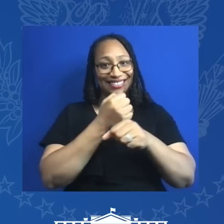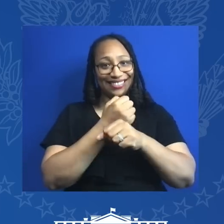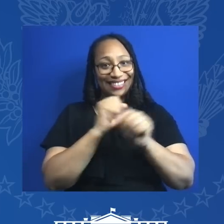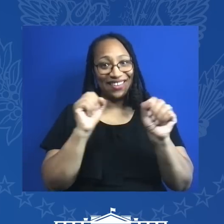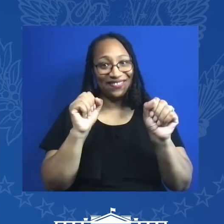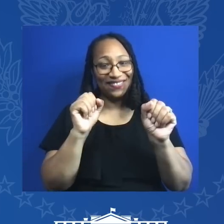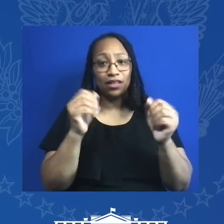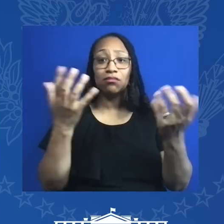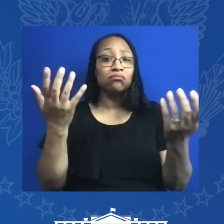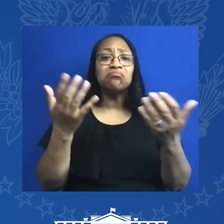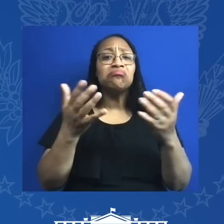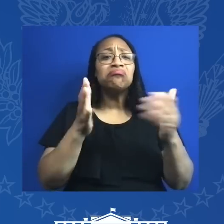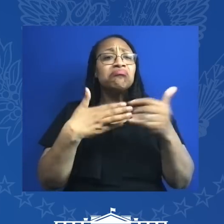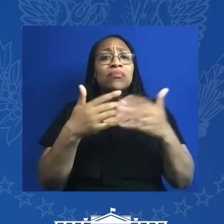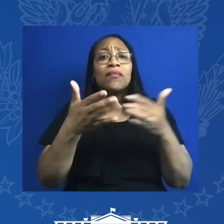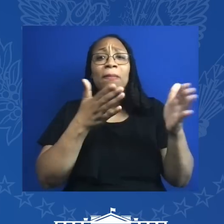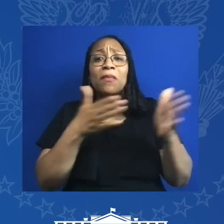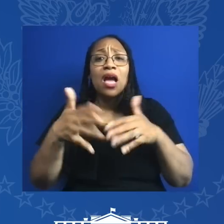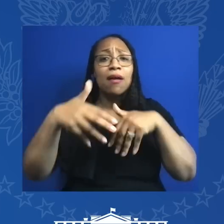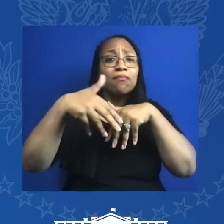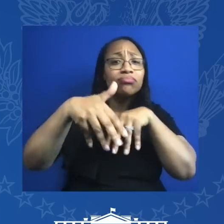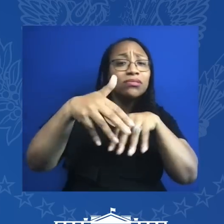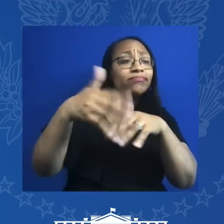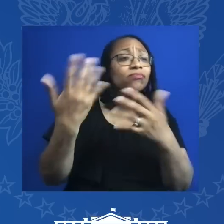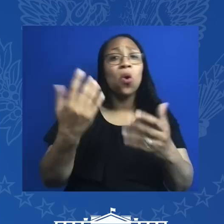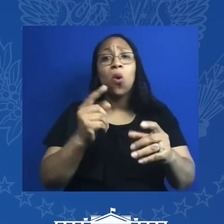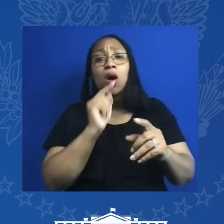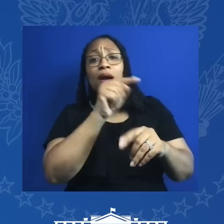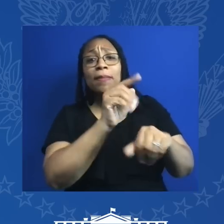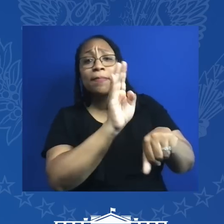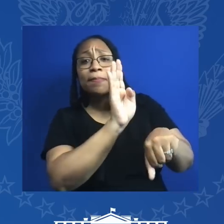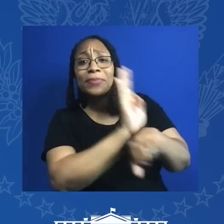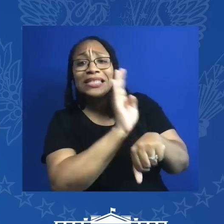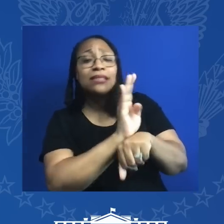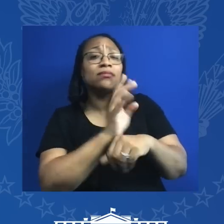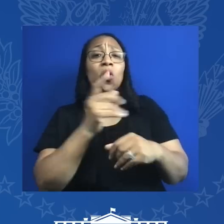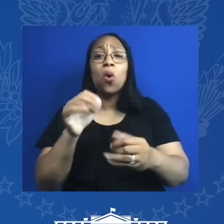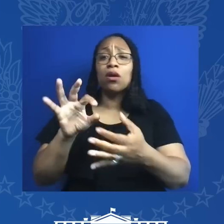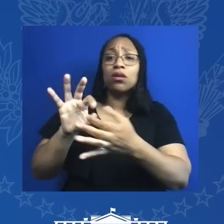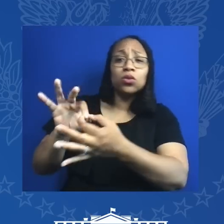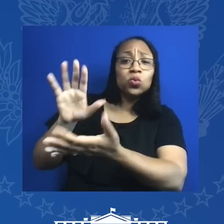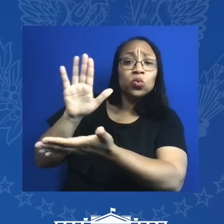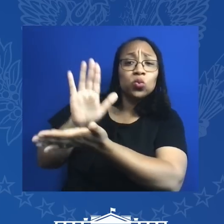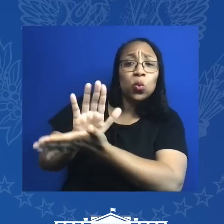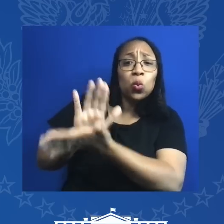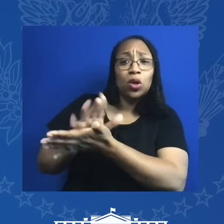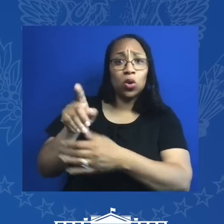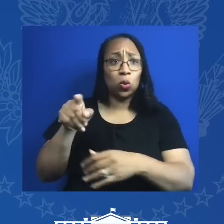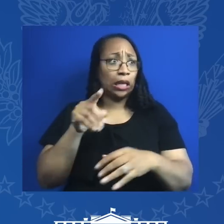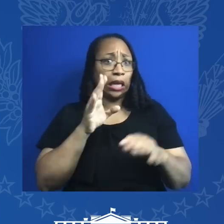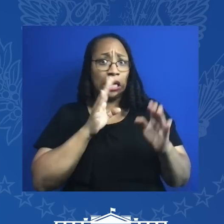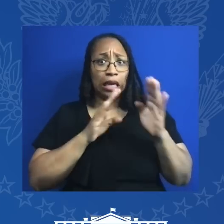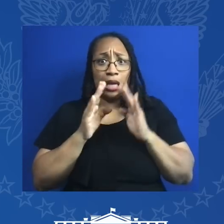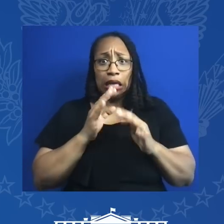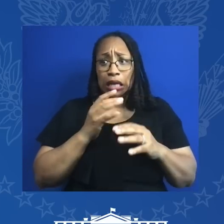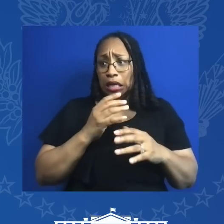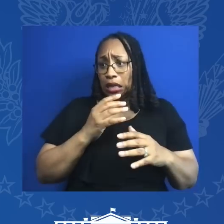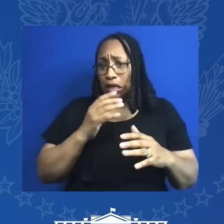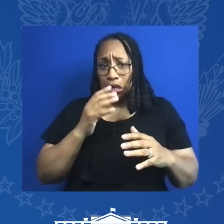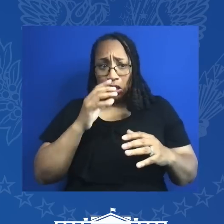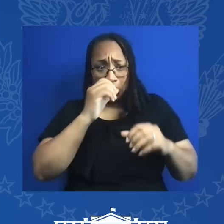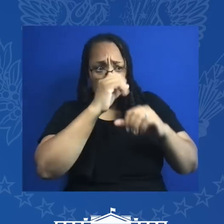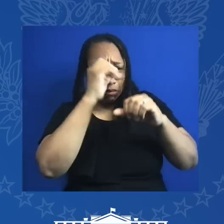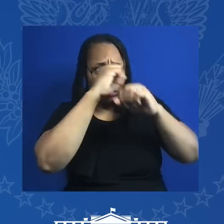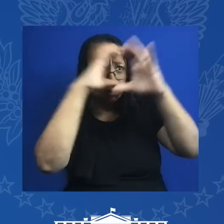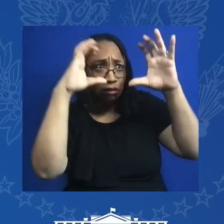at school, you shouldn't have to deal with bomb threats, harassment, and violent attacks. That's why the